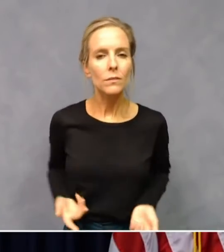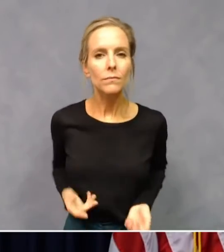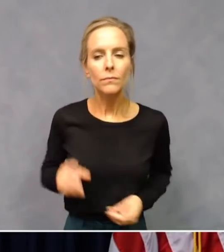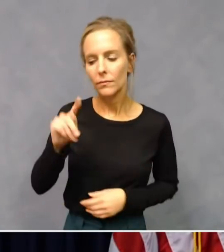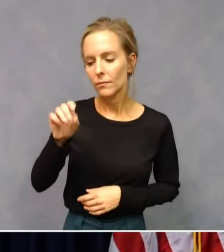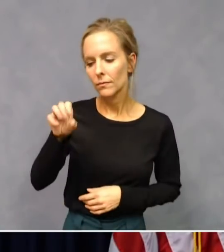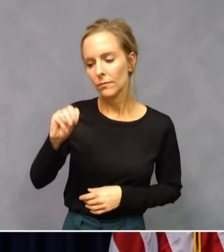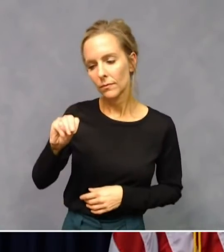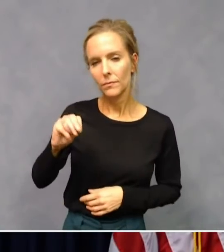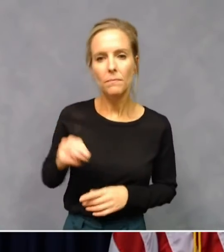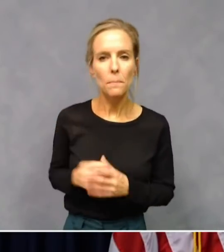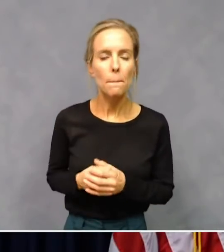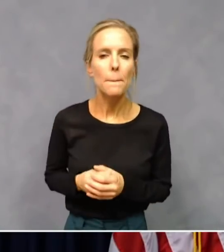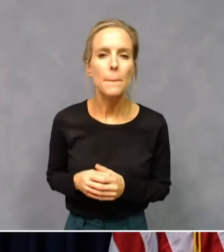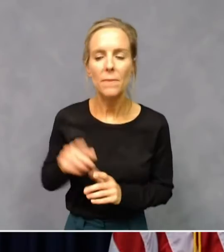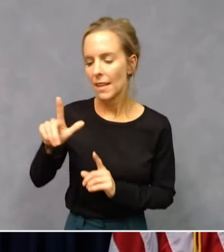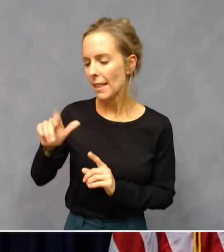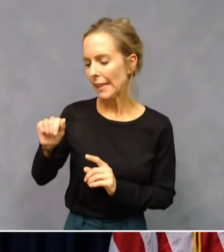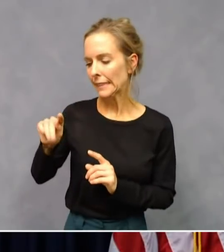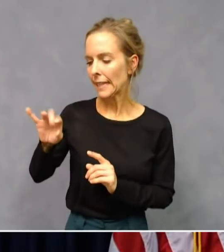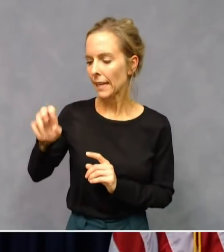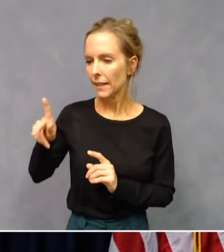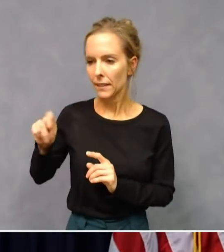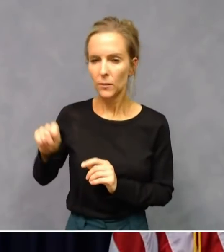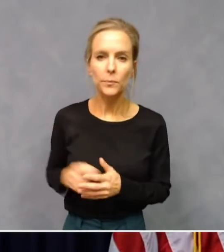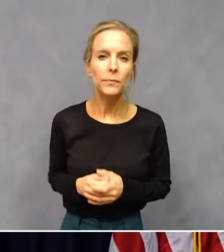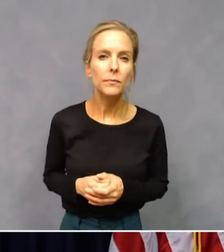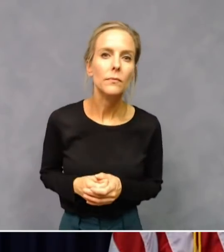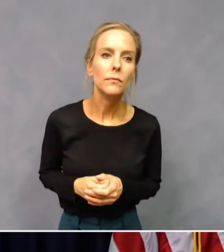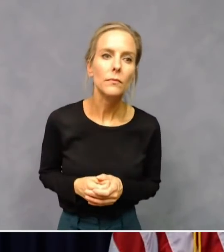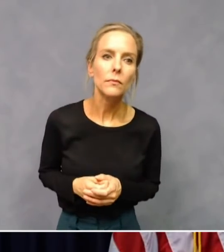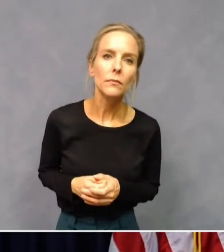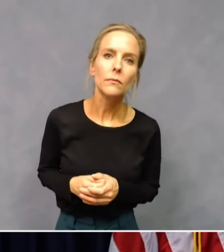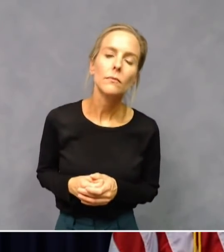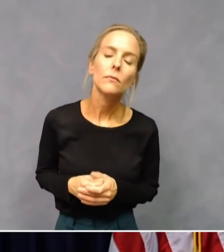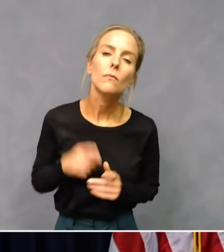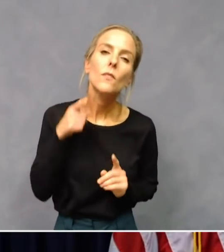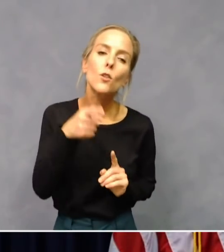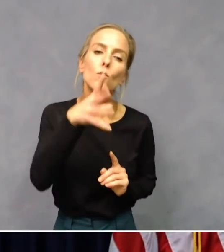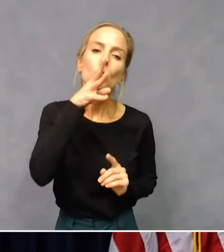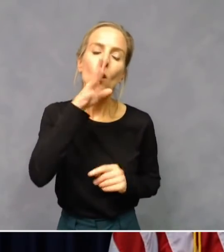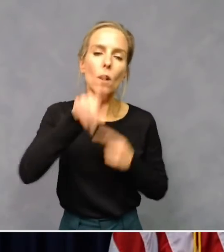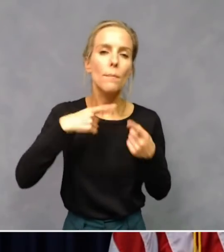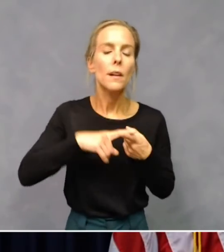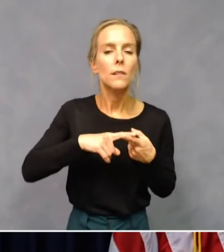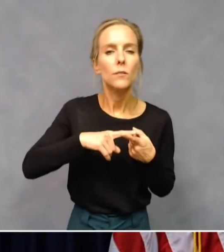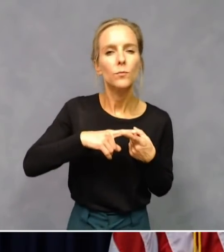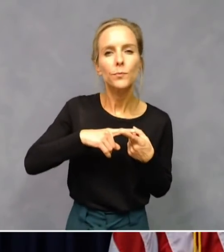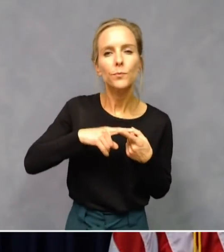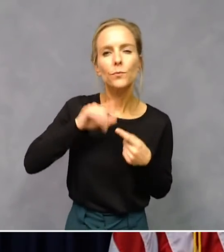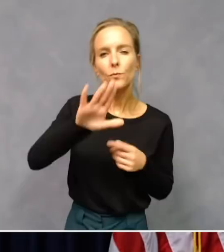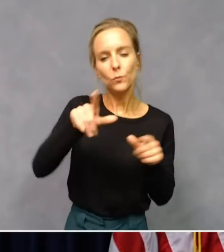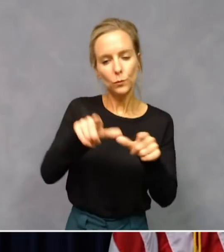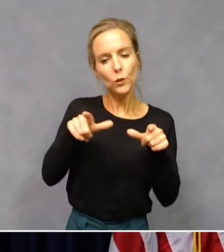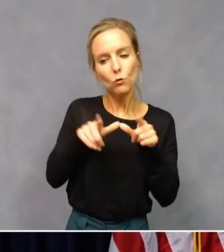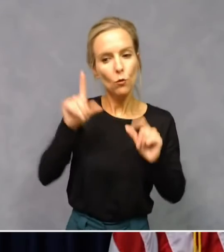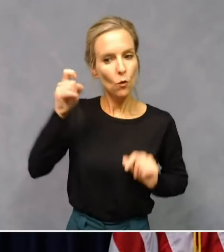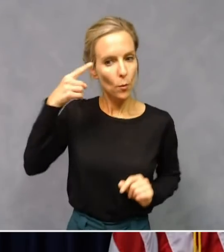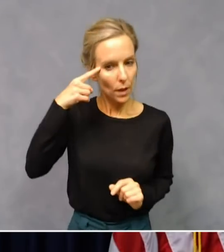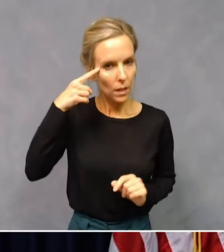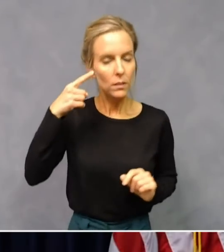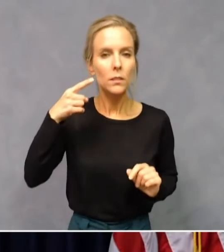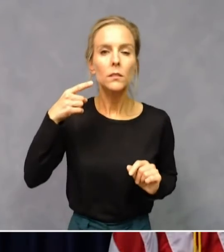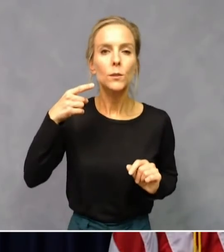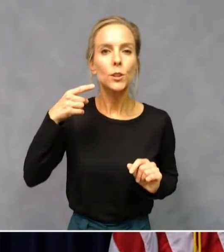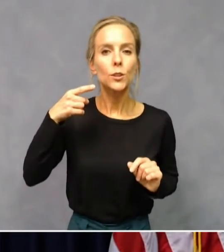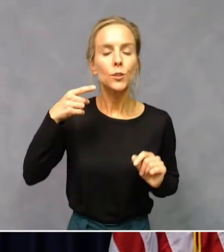All right, thank you, Governor. You've spoken about the local governments buying into this.